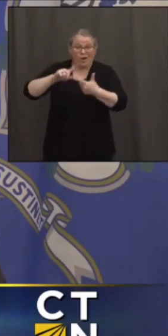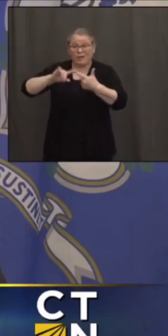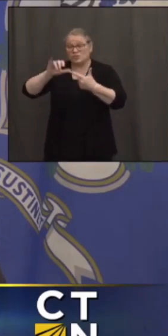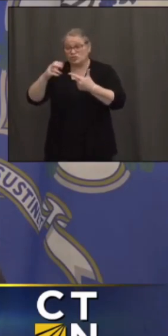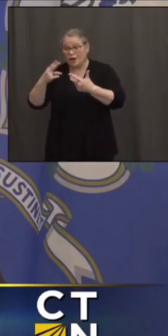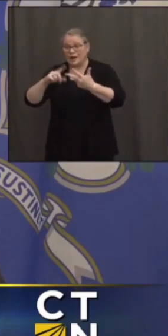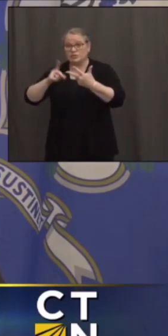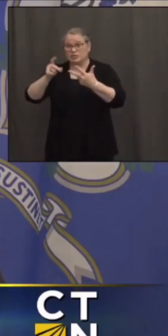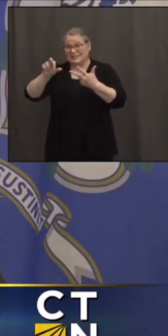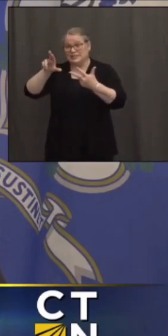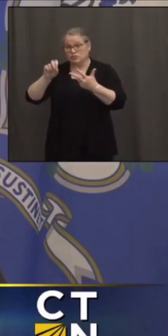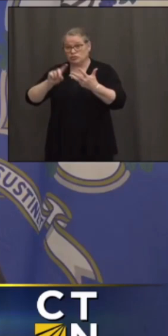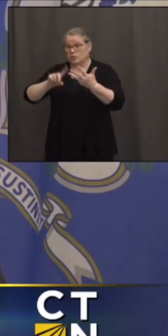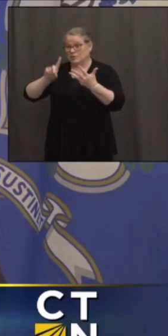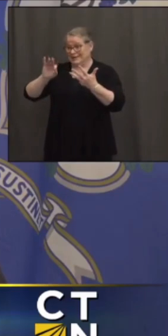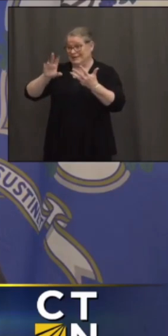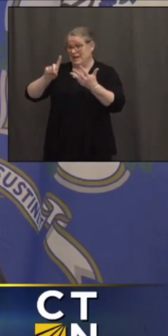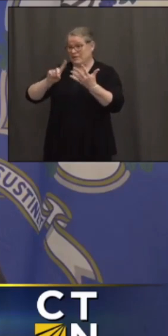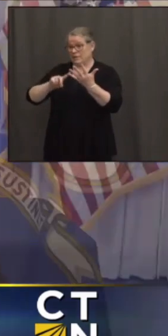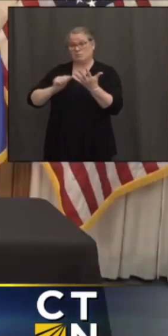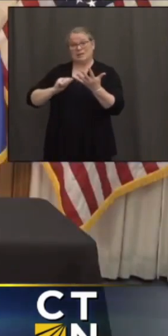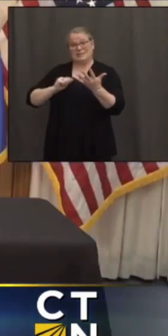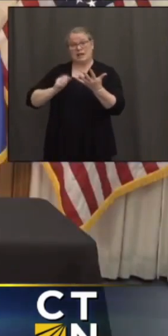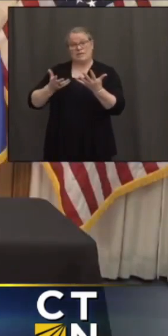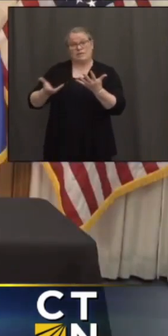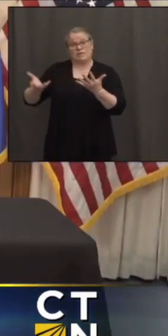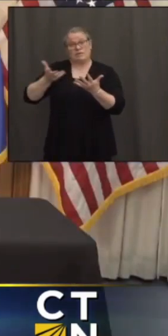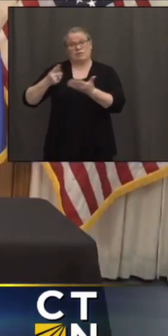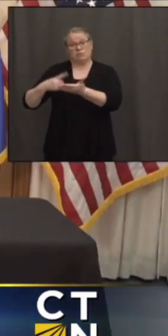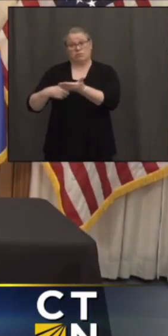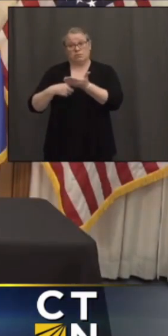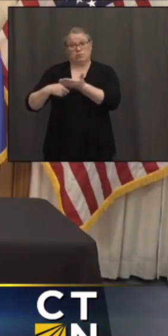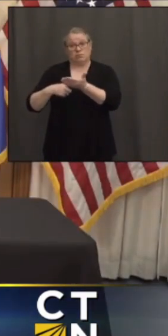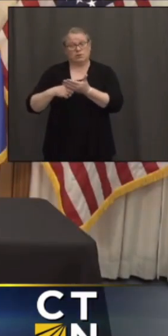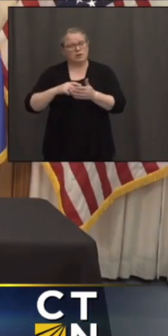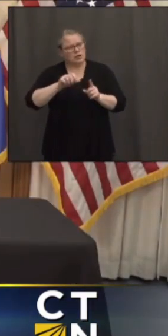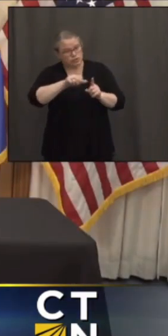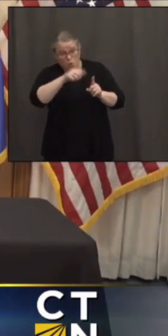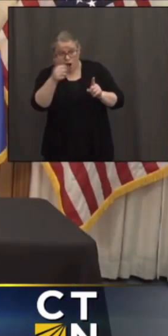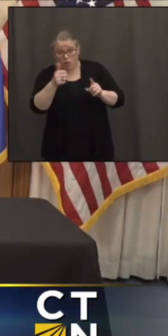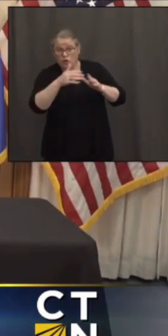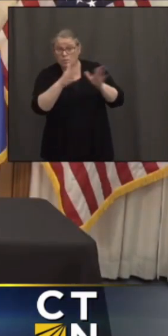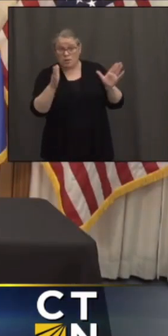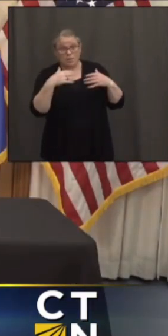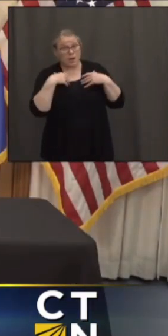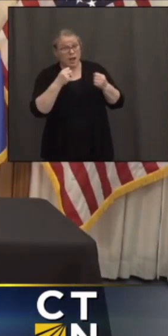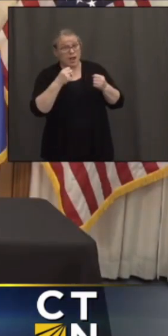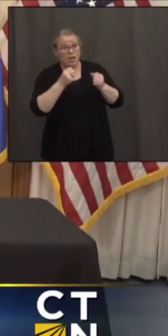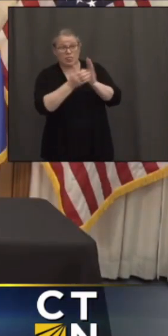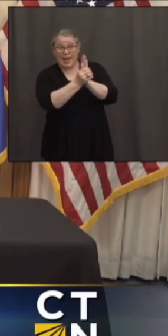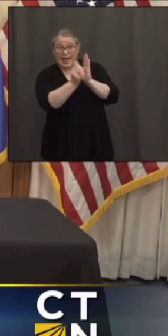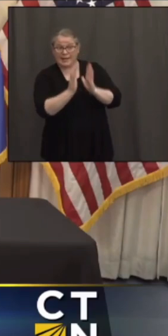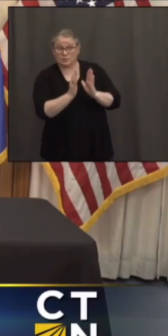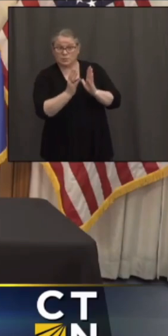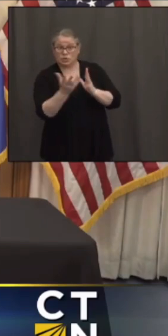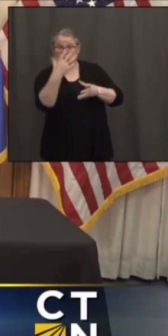David and myself. So no other public health or medical experts were specifically consulted about this reopening